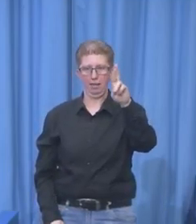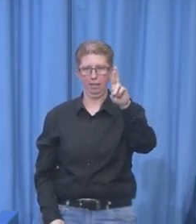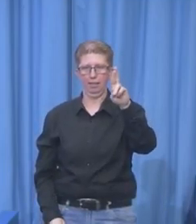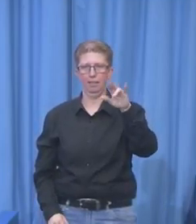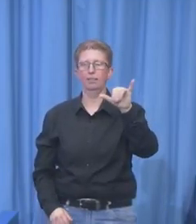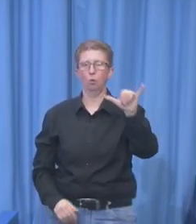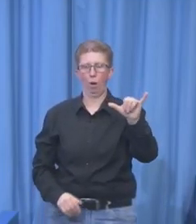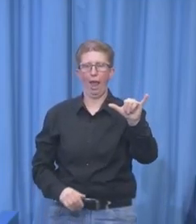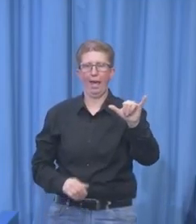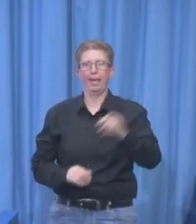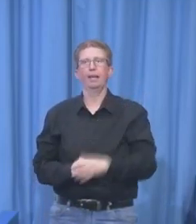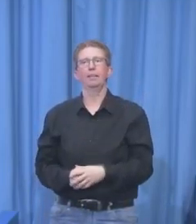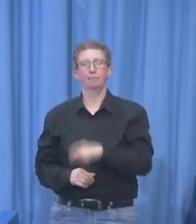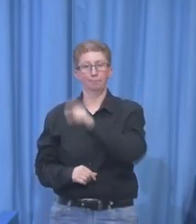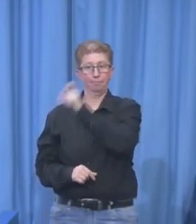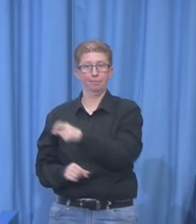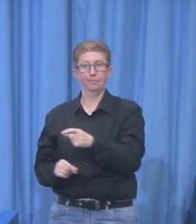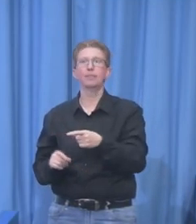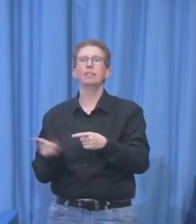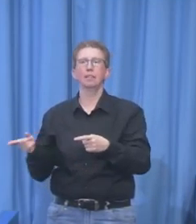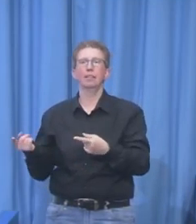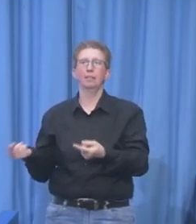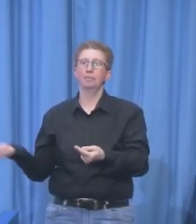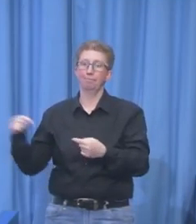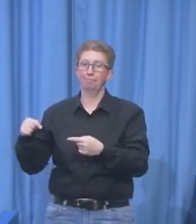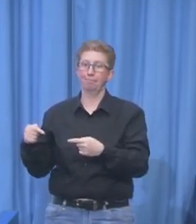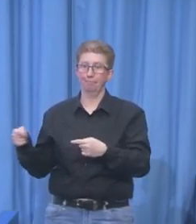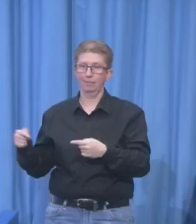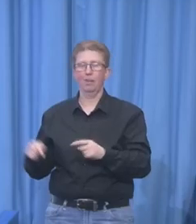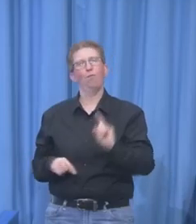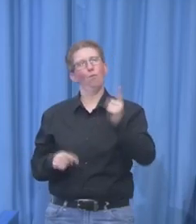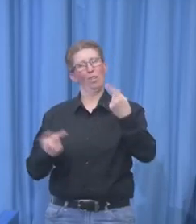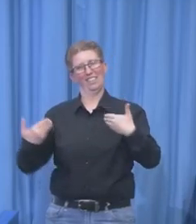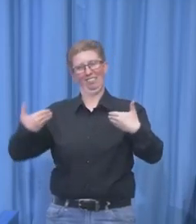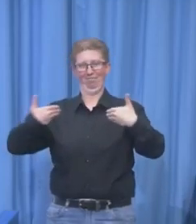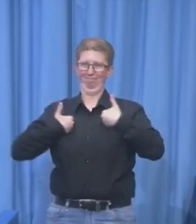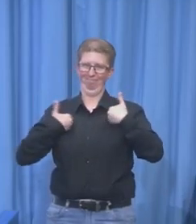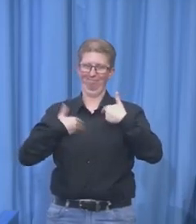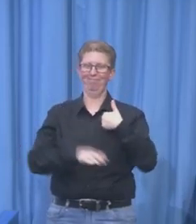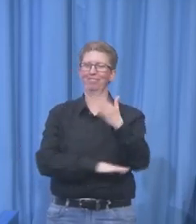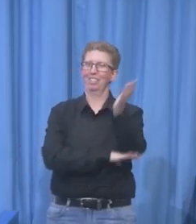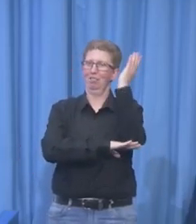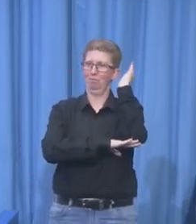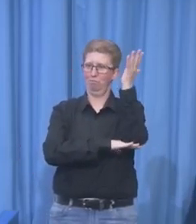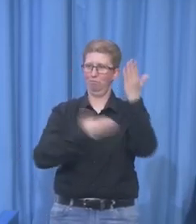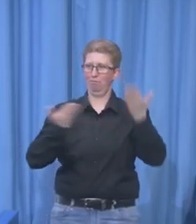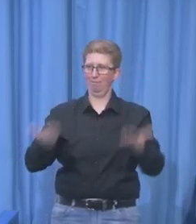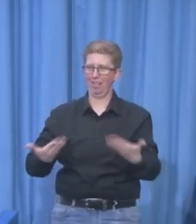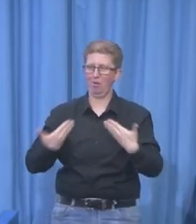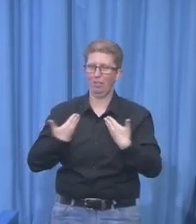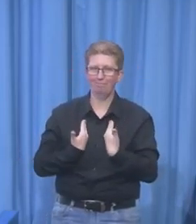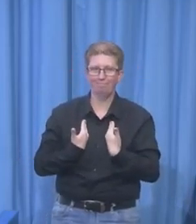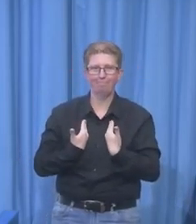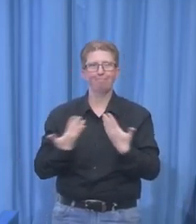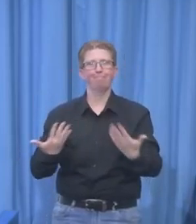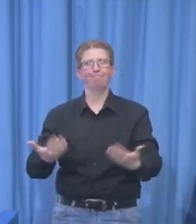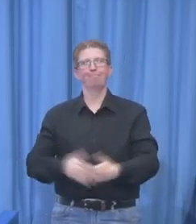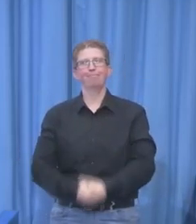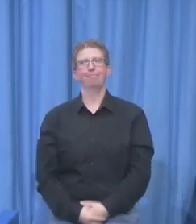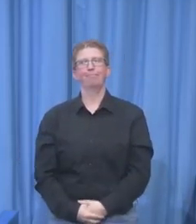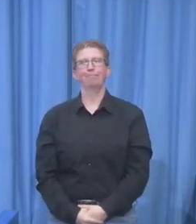Okay, so let's start my presentation. Okay, so we will talk about internship